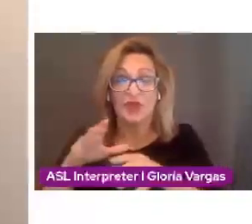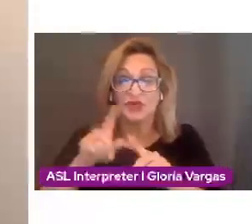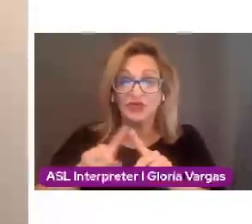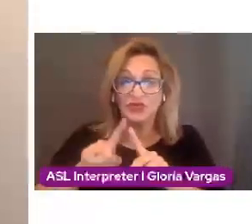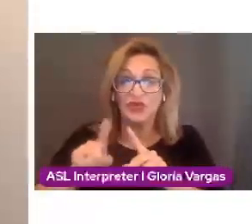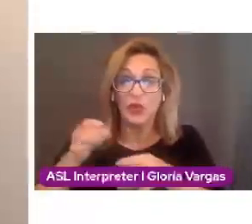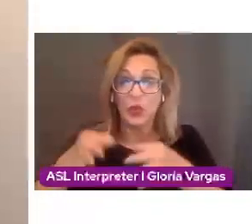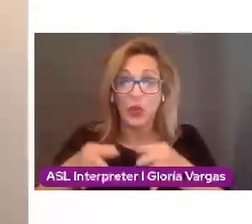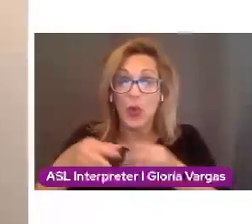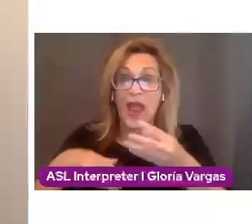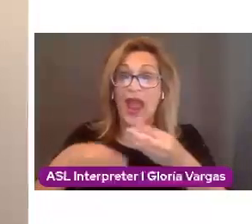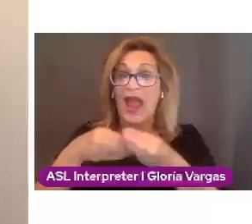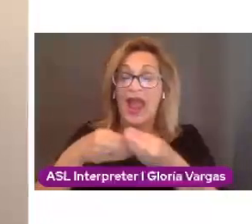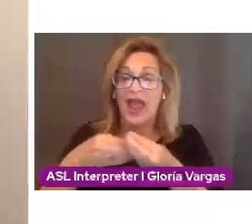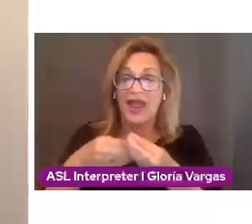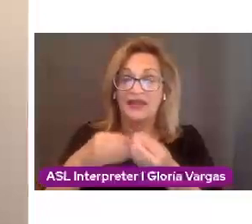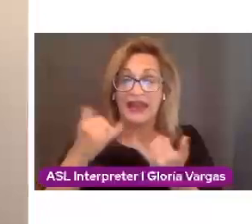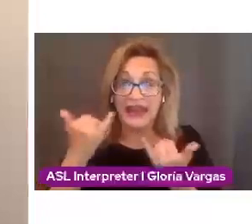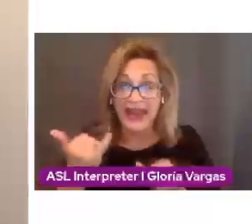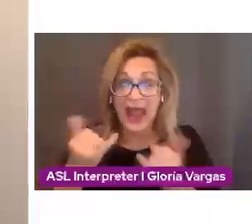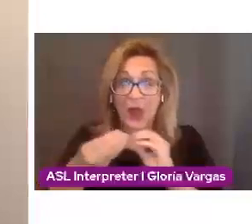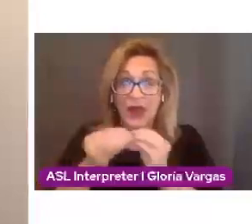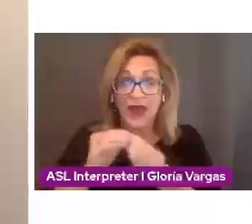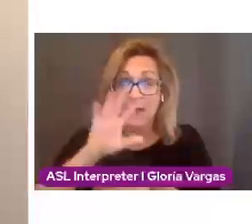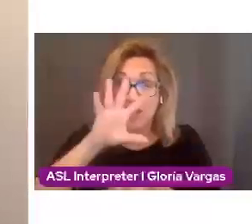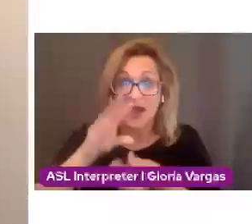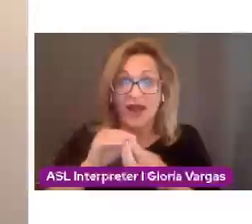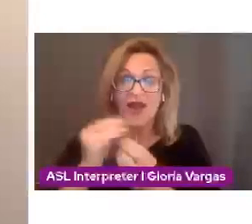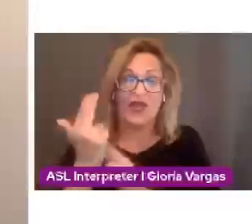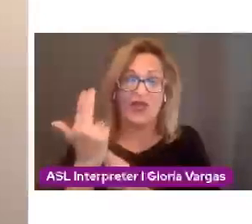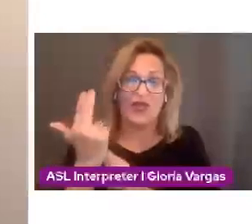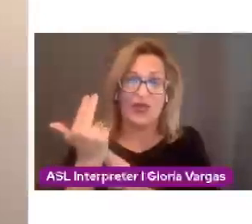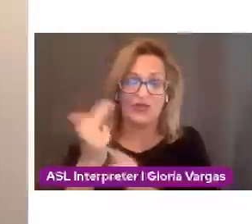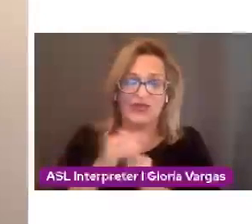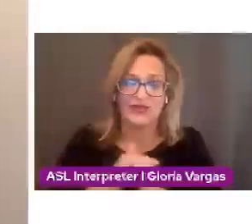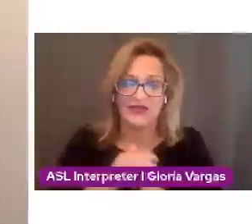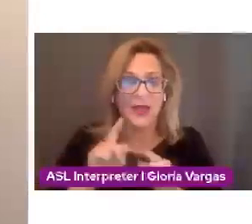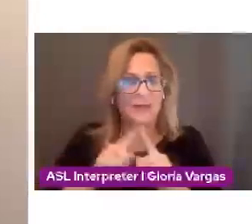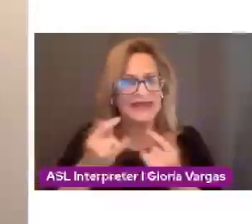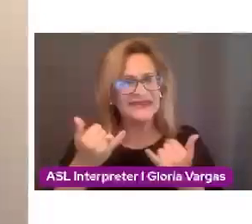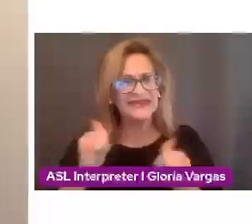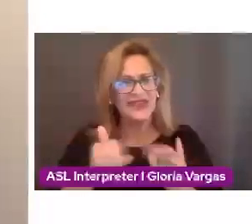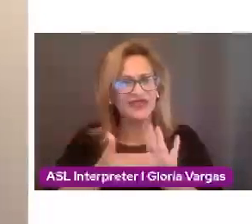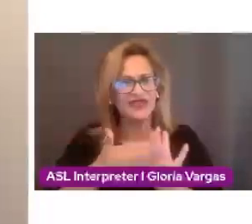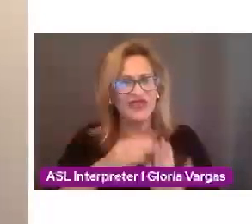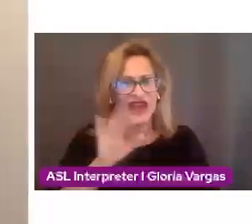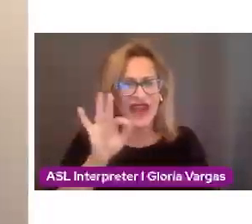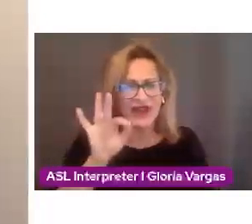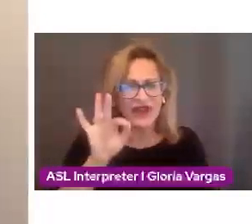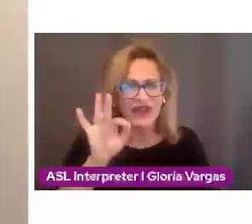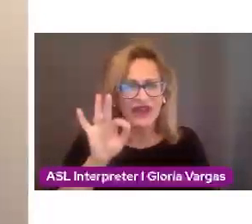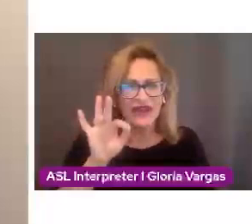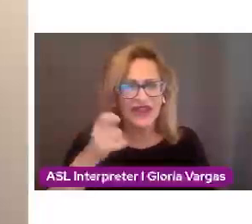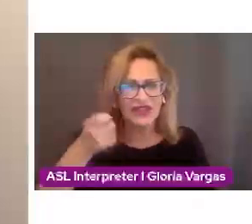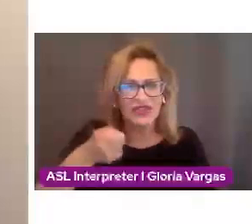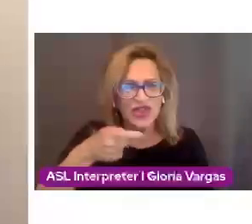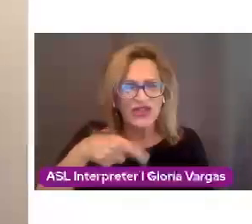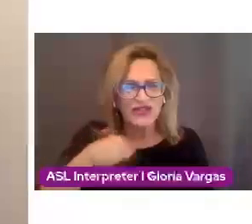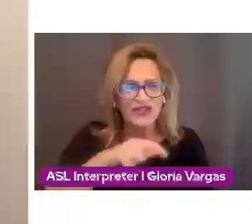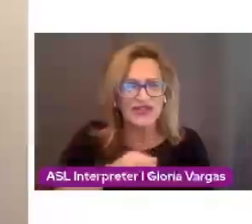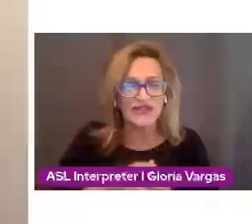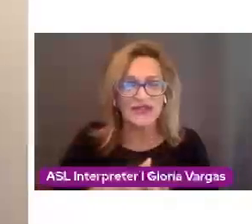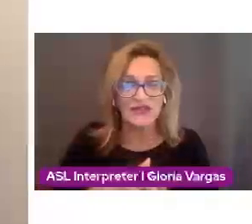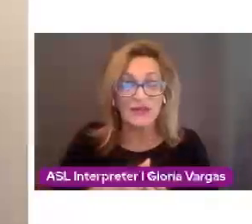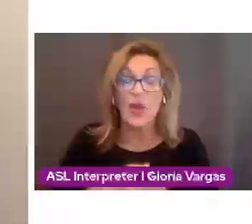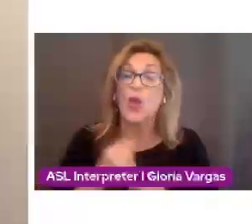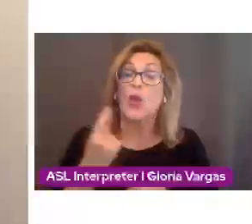9 justices. And so one of the proposed options, I believe that there are several, but one of the